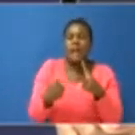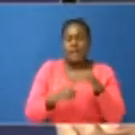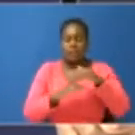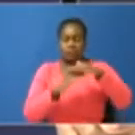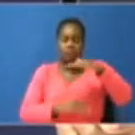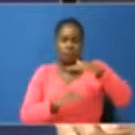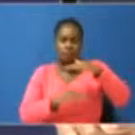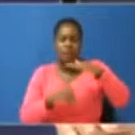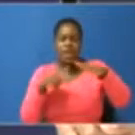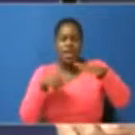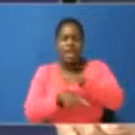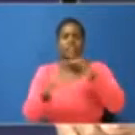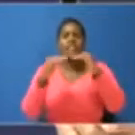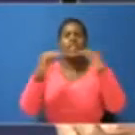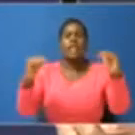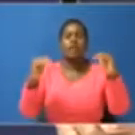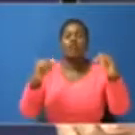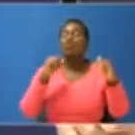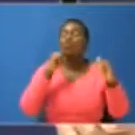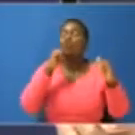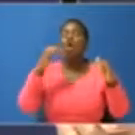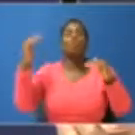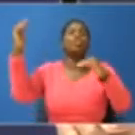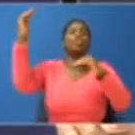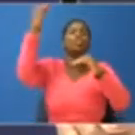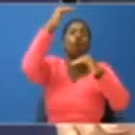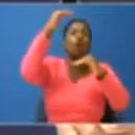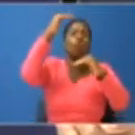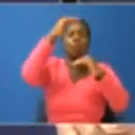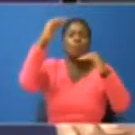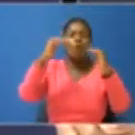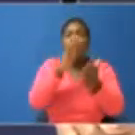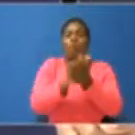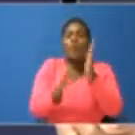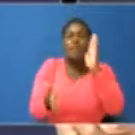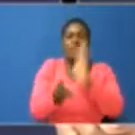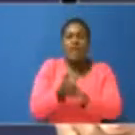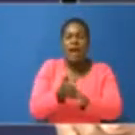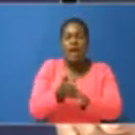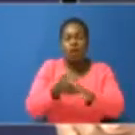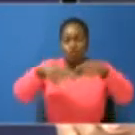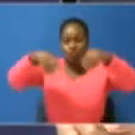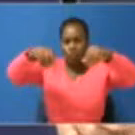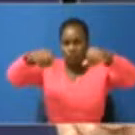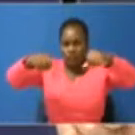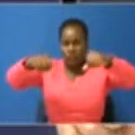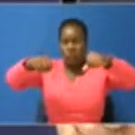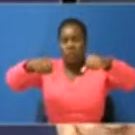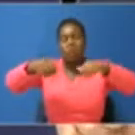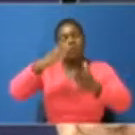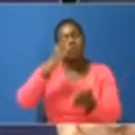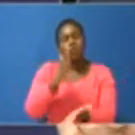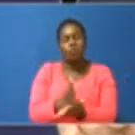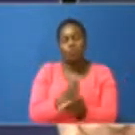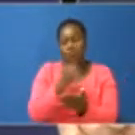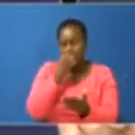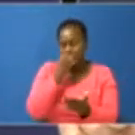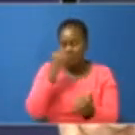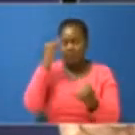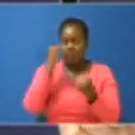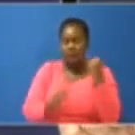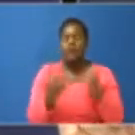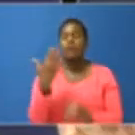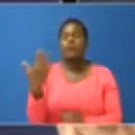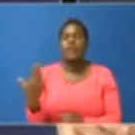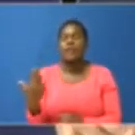entry level and build up okay you don't go to the top without the credentials so so yes a bit of reality i think the last thing